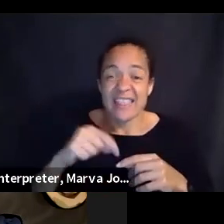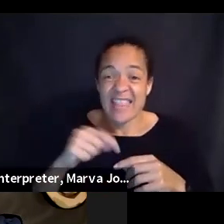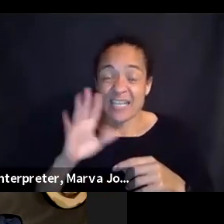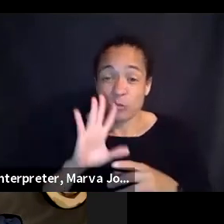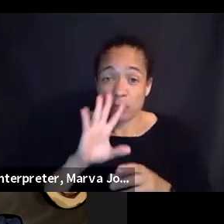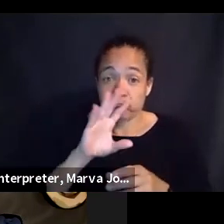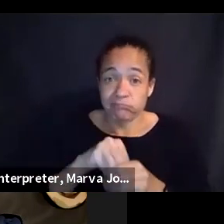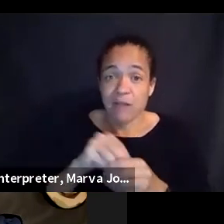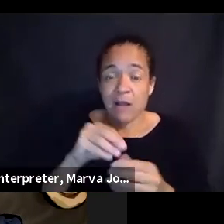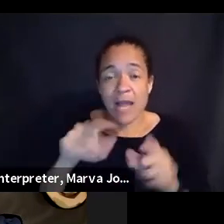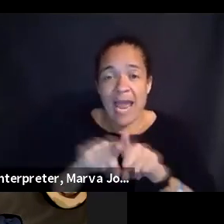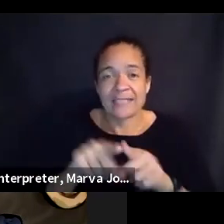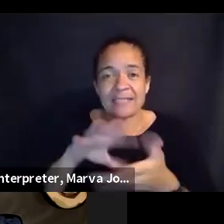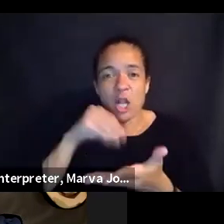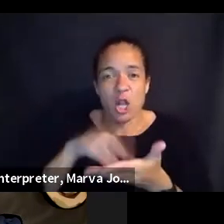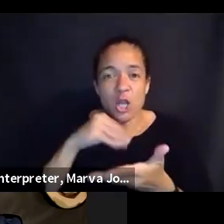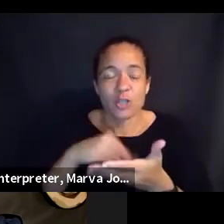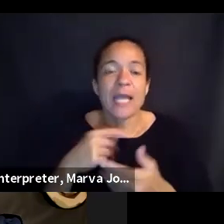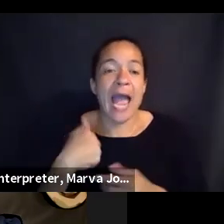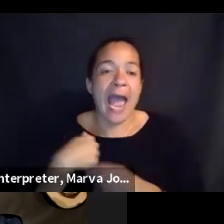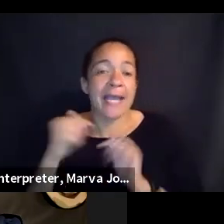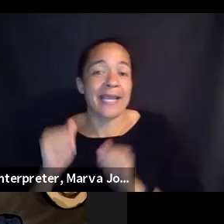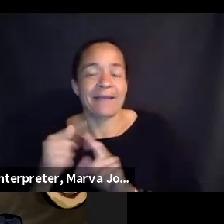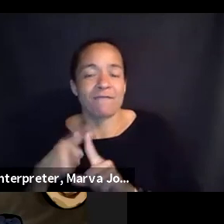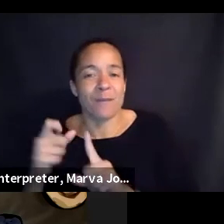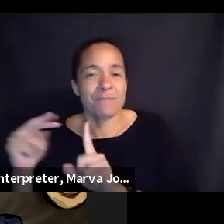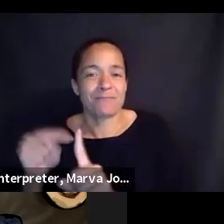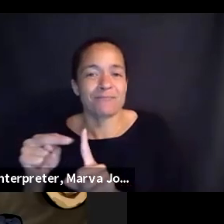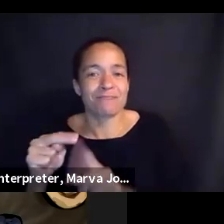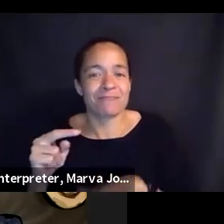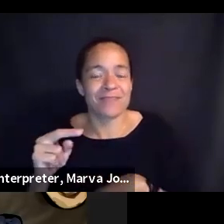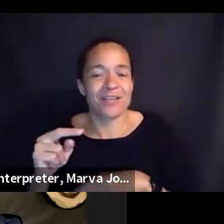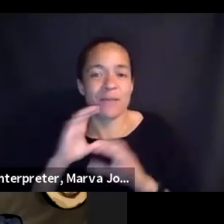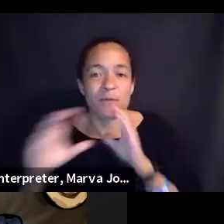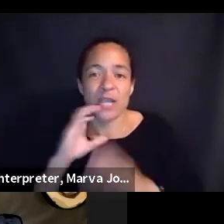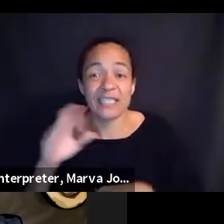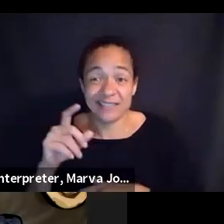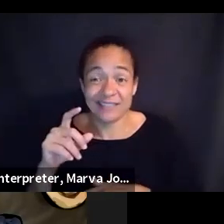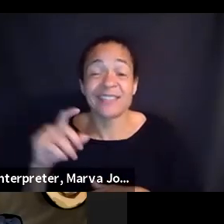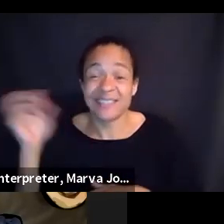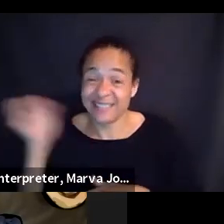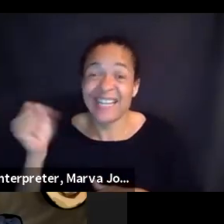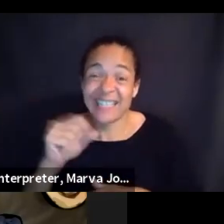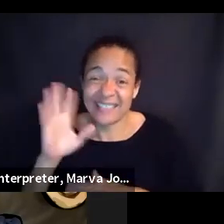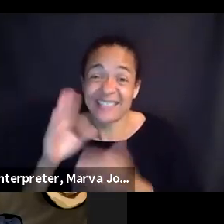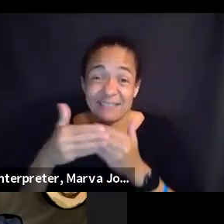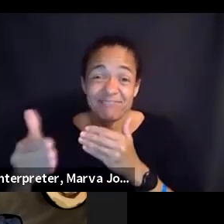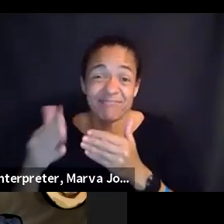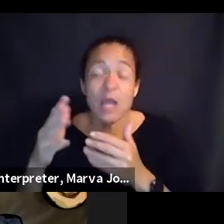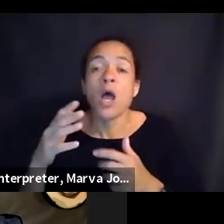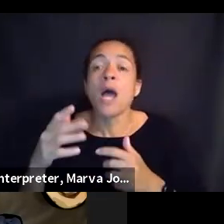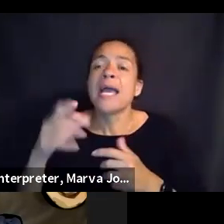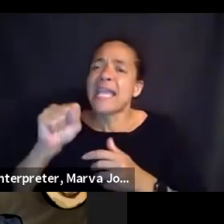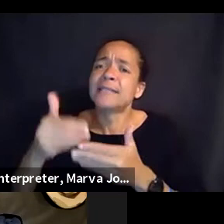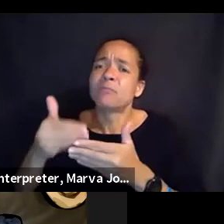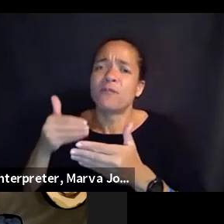growth? I can speak obviously from the communication side, and yes, absolutely. It, not that we weren't authentic before,